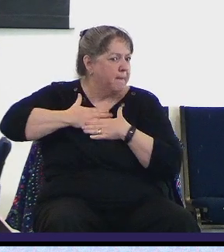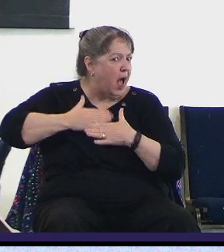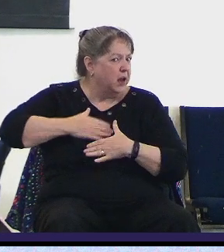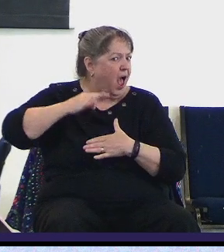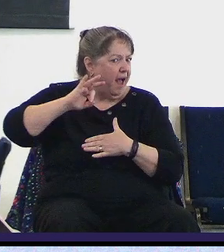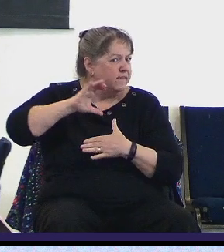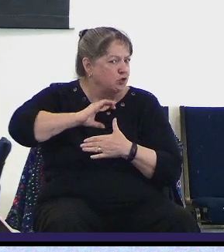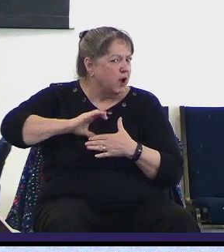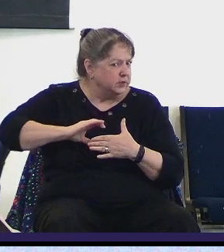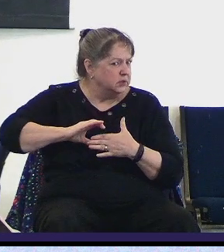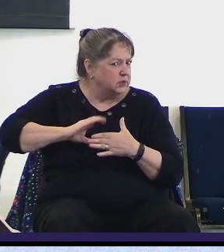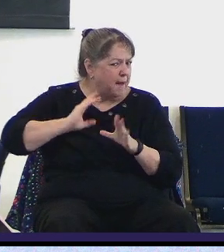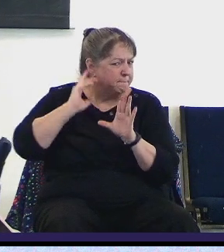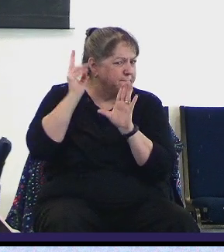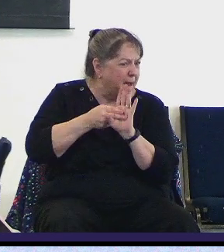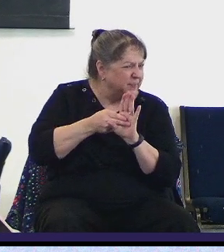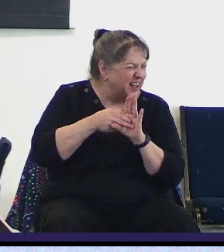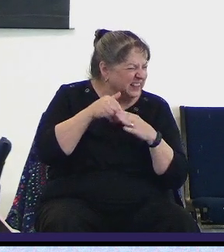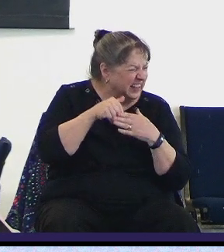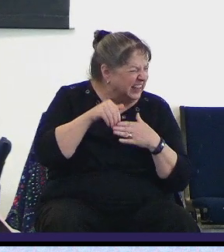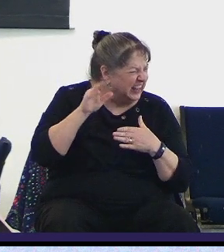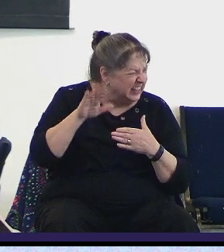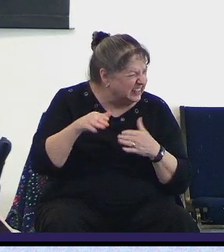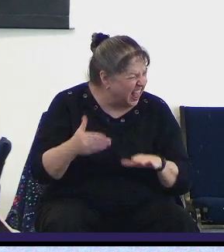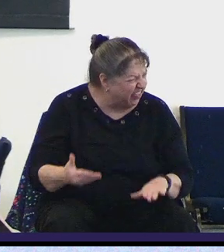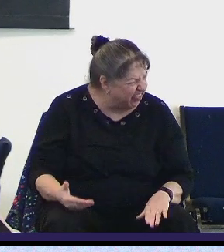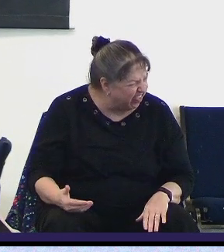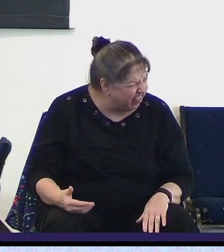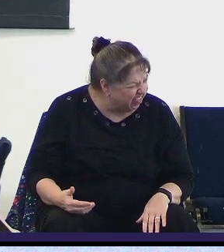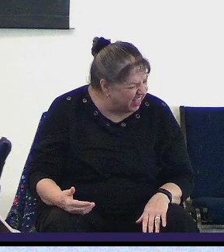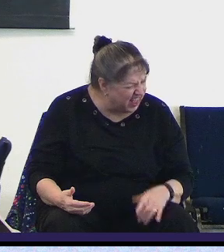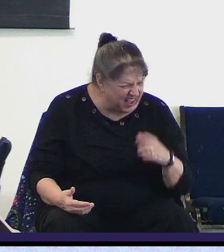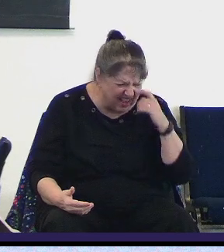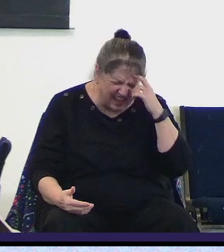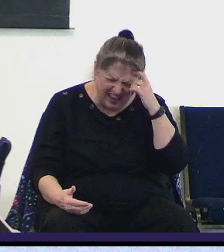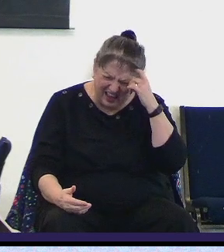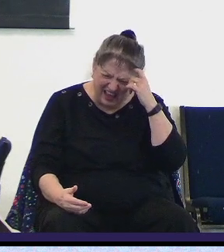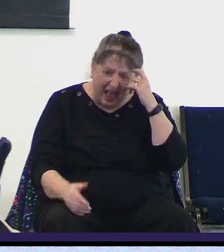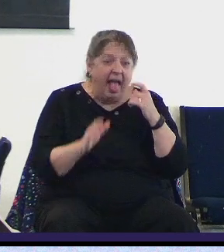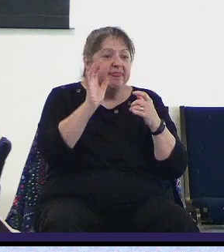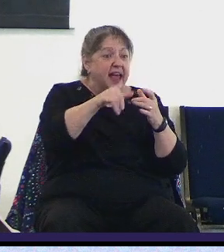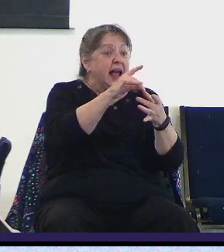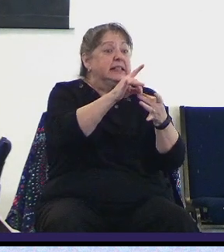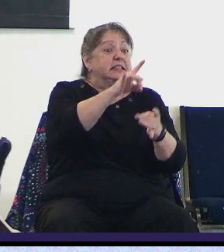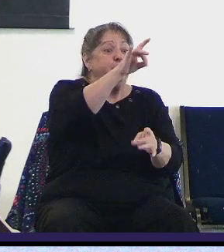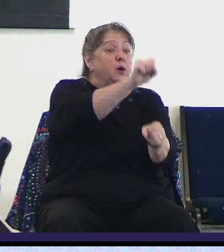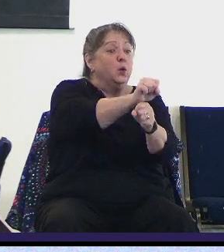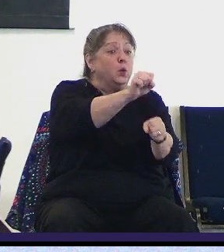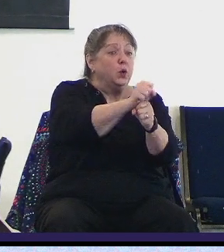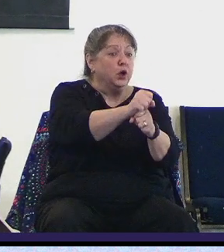Baptized into his death. That is a spiritual work of the Spirit of the Lord. We cannot do that. The Holy Spirit does that. But that is